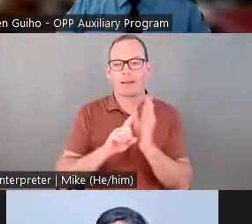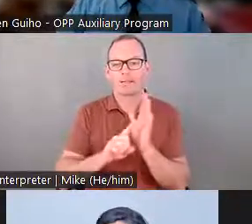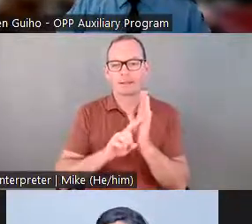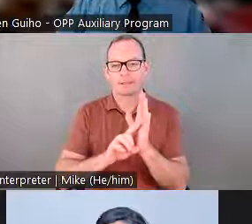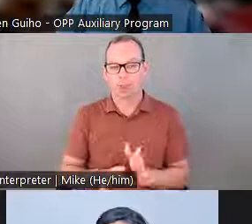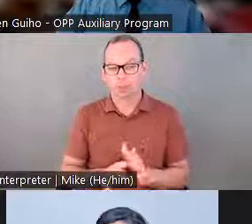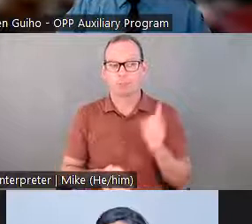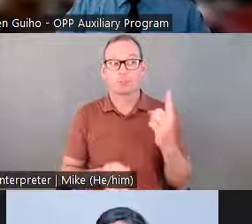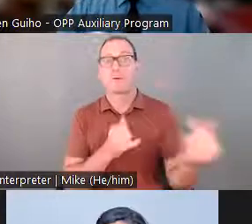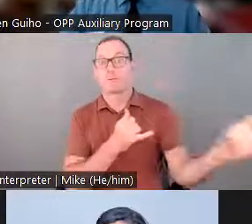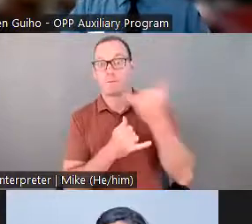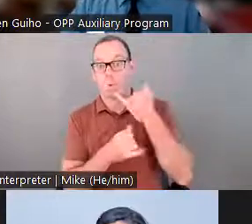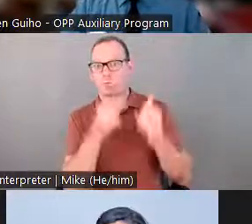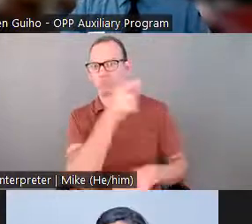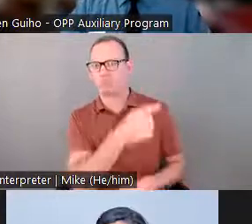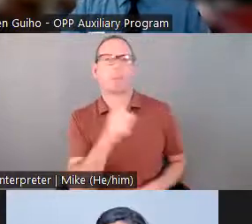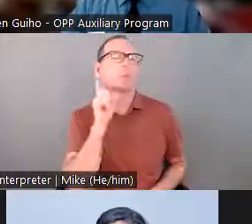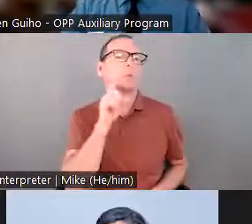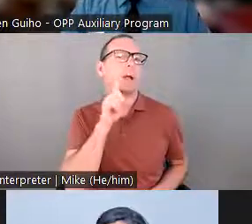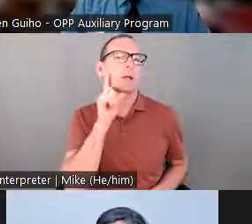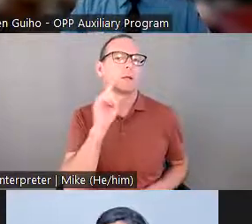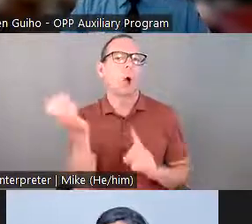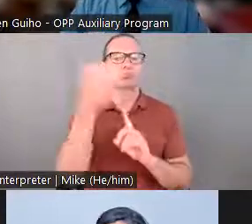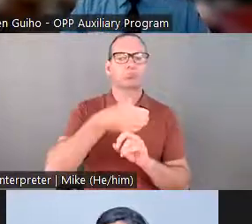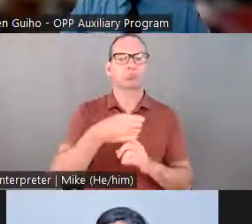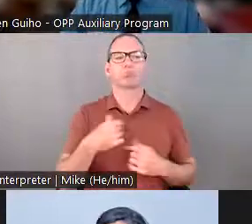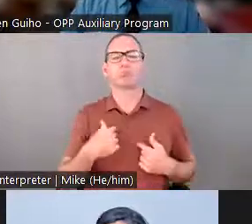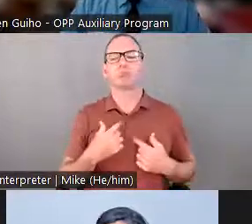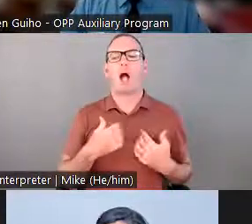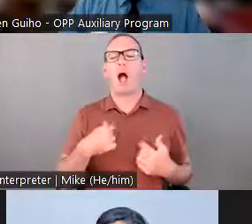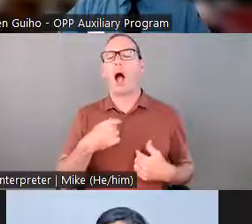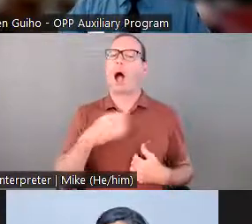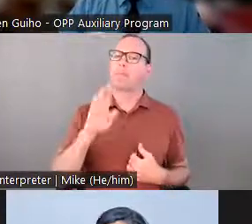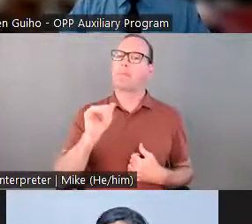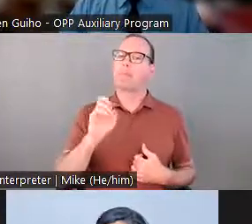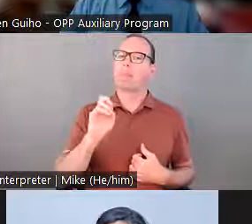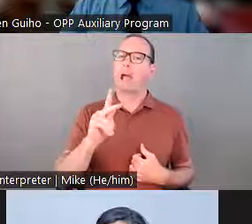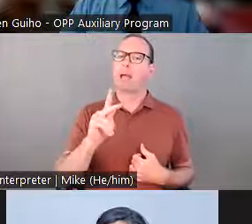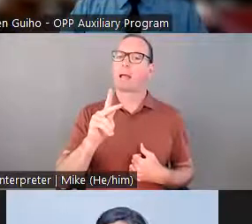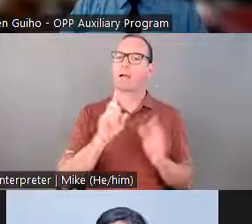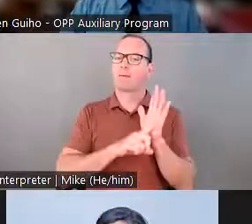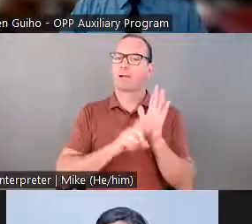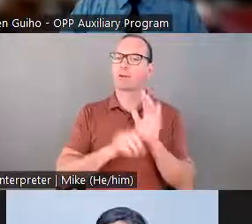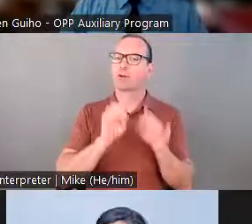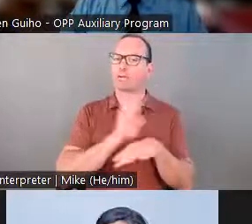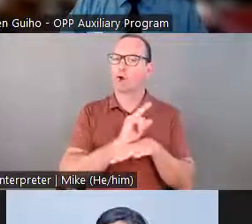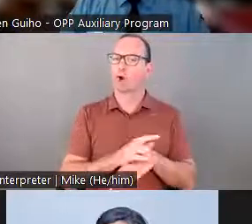The issue here is they're asking you to help them with an investigation because there's an employee at the branch stealing